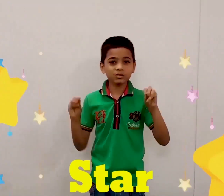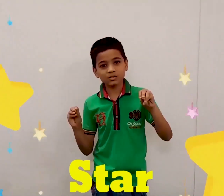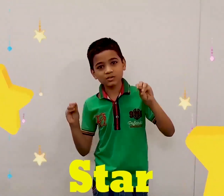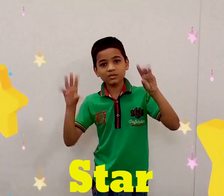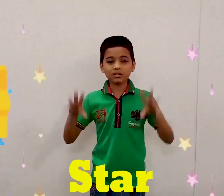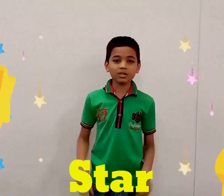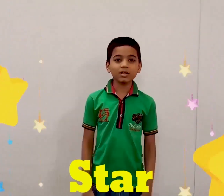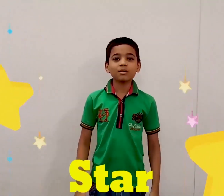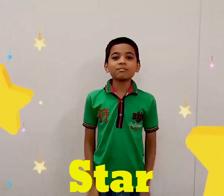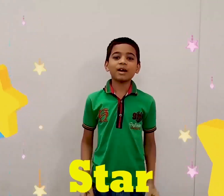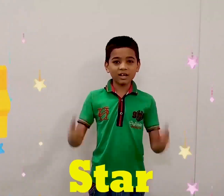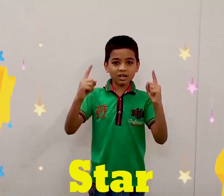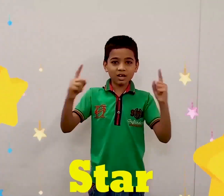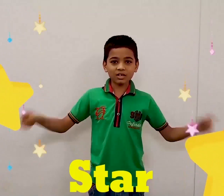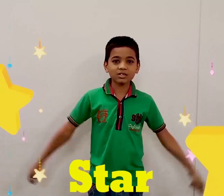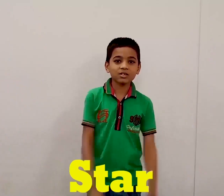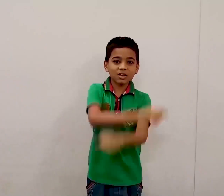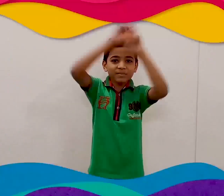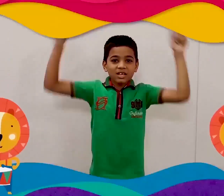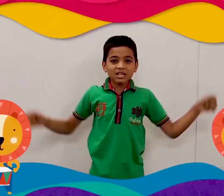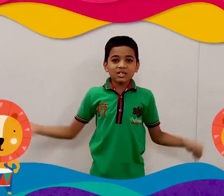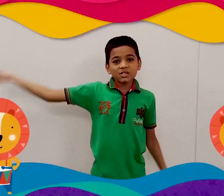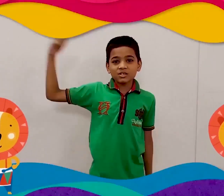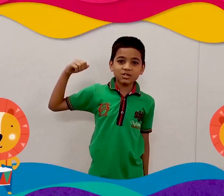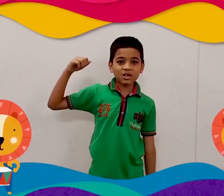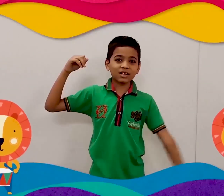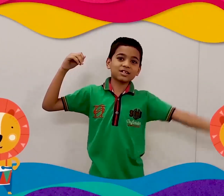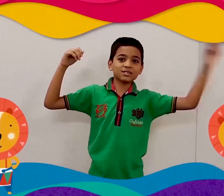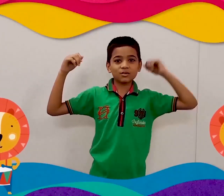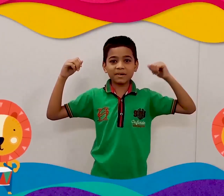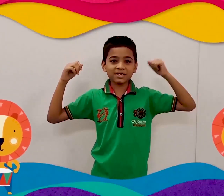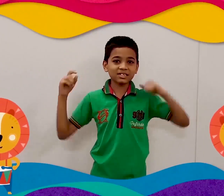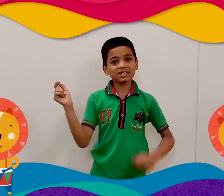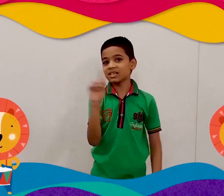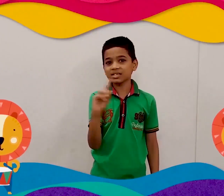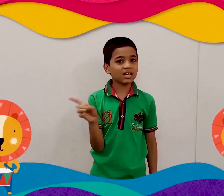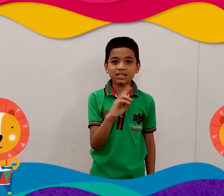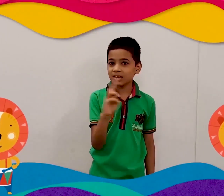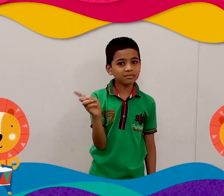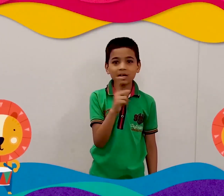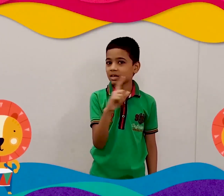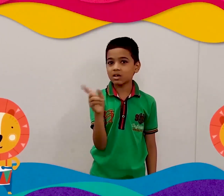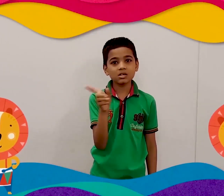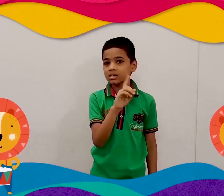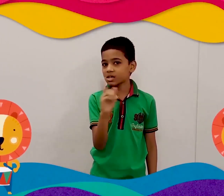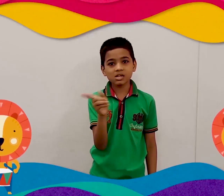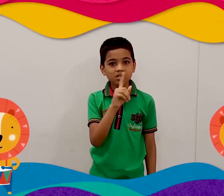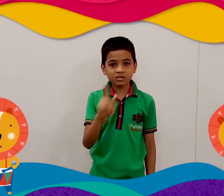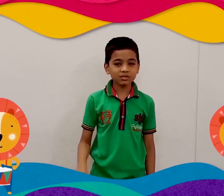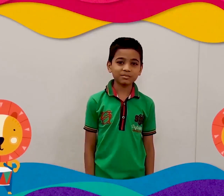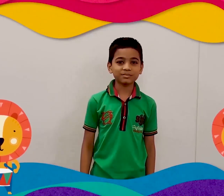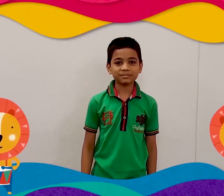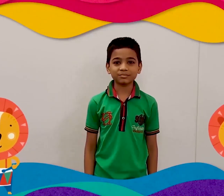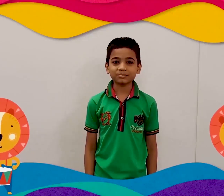handiwork too. My God is so big, so strong and so mighty, there's nothing my God